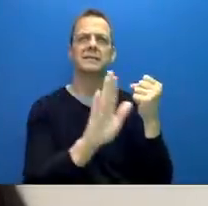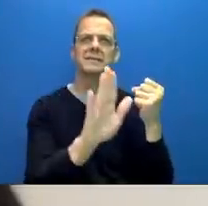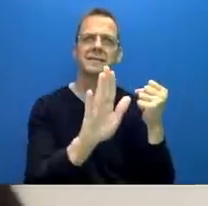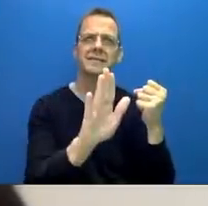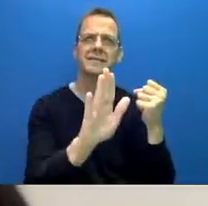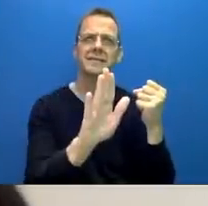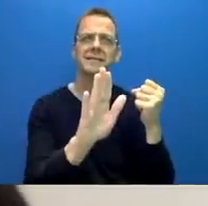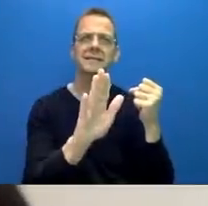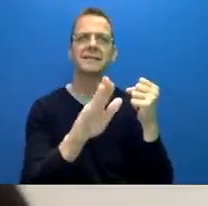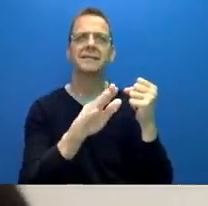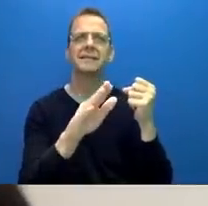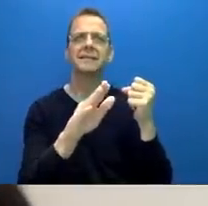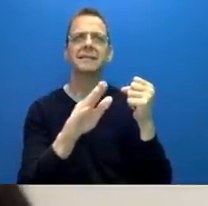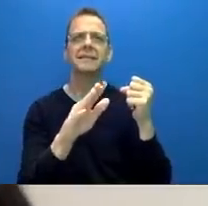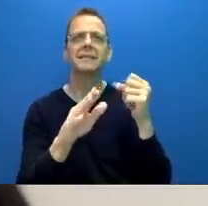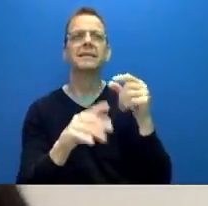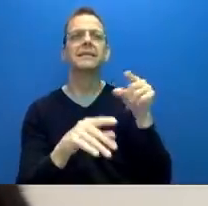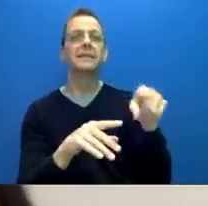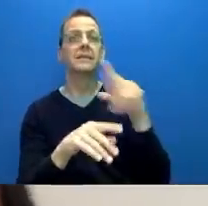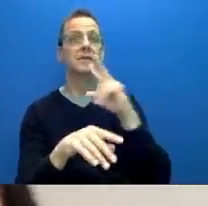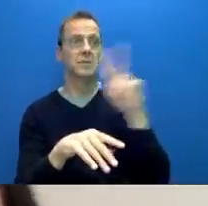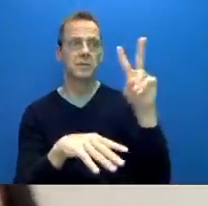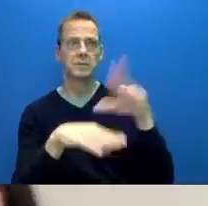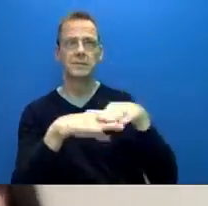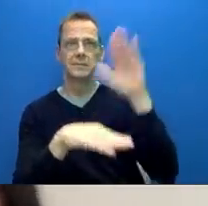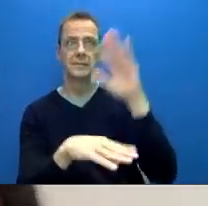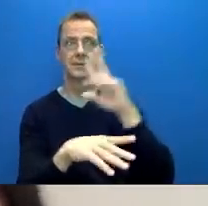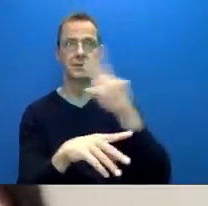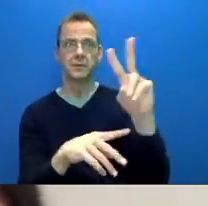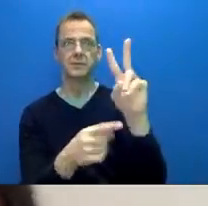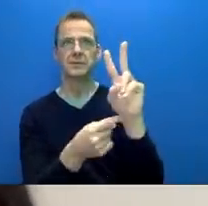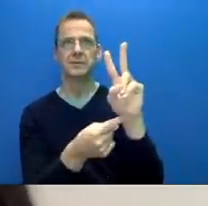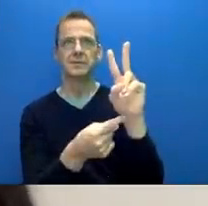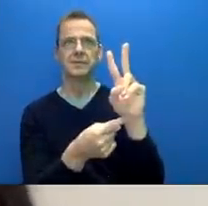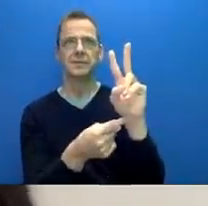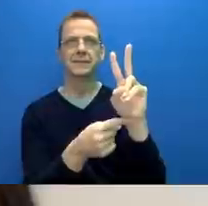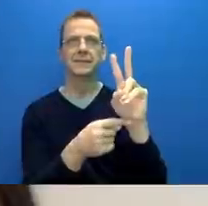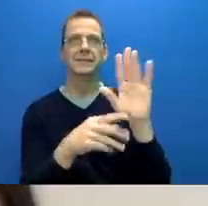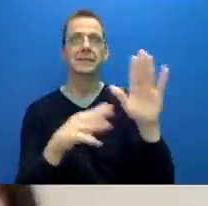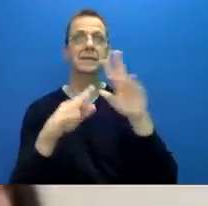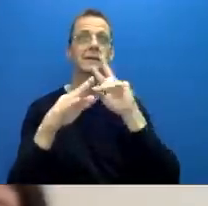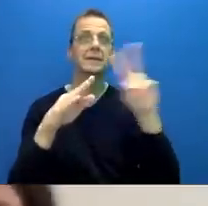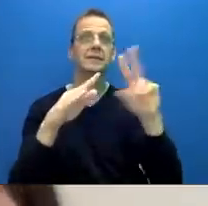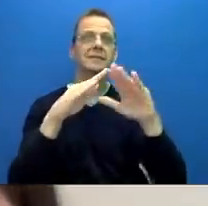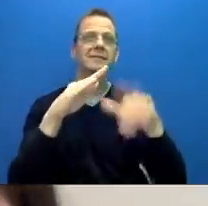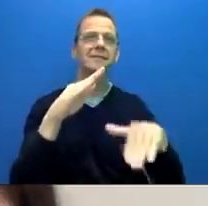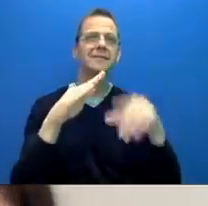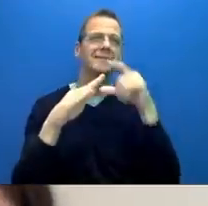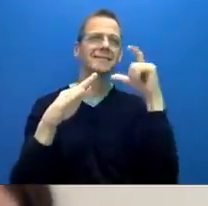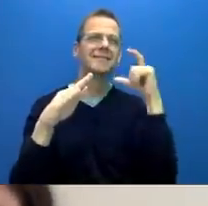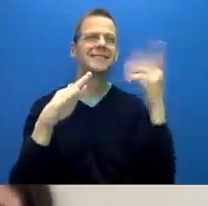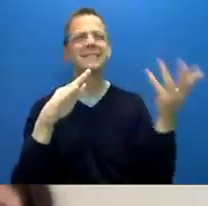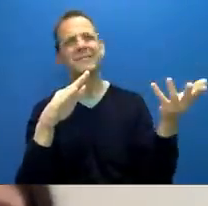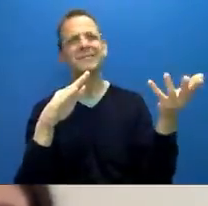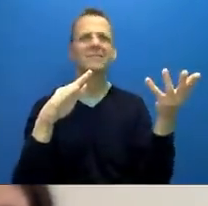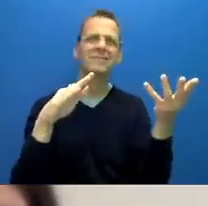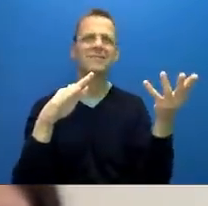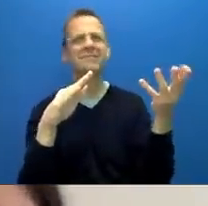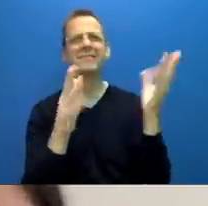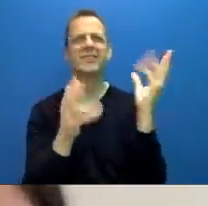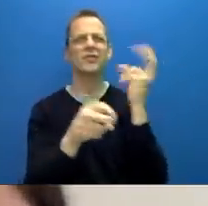very difficult to keep a mask on a child that young, and they may have some difficulty with breathing. But over that age,